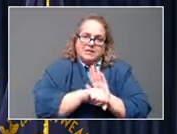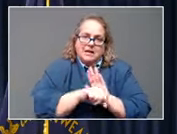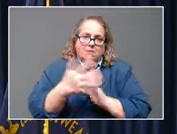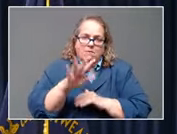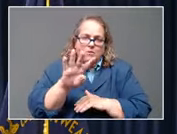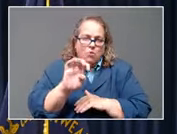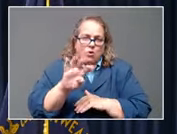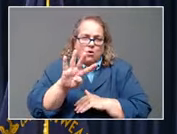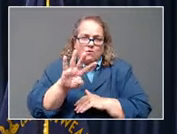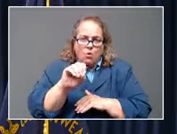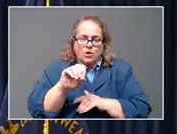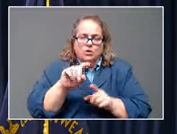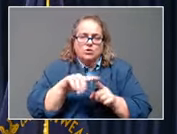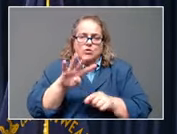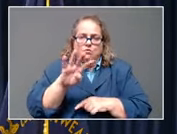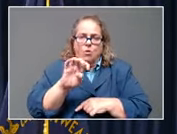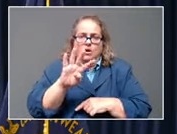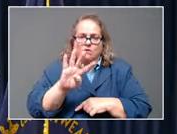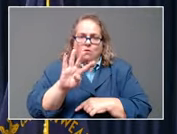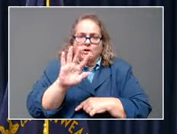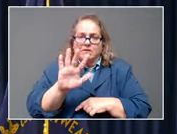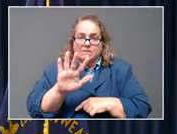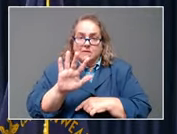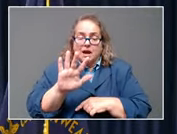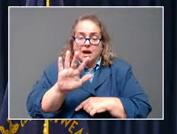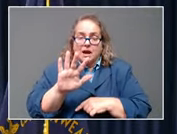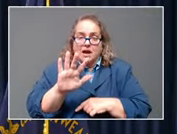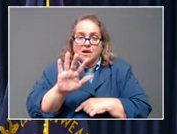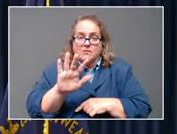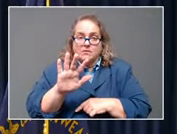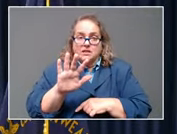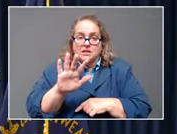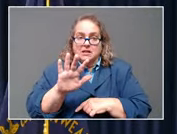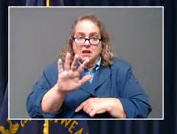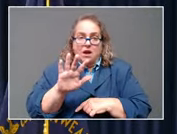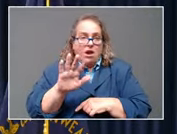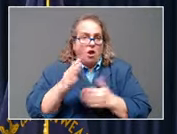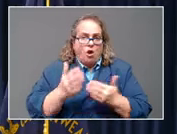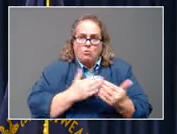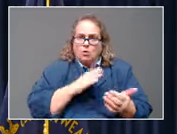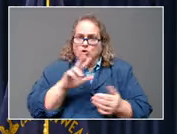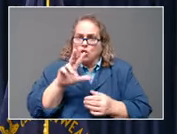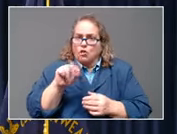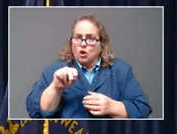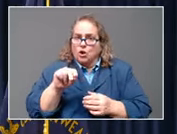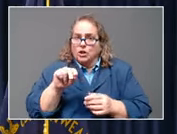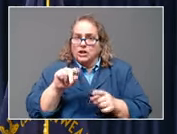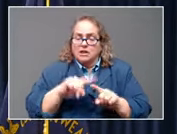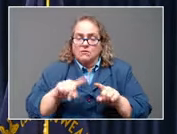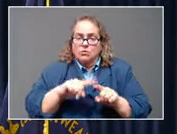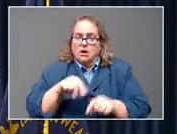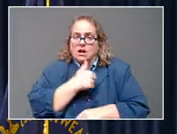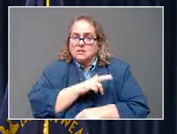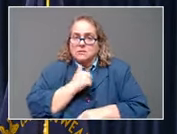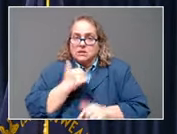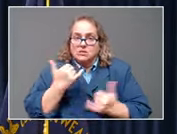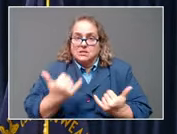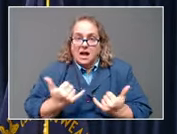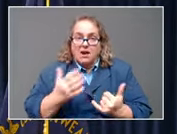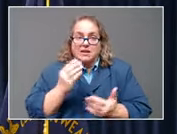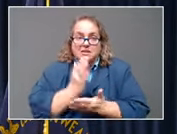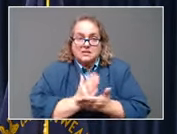to 445. They're in almost 30, I think, hospitals and some nursing